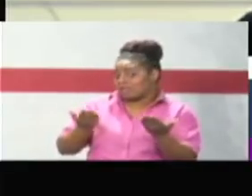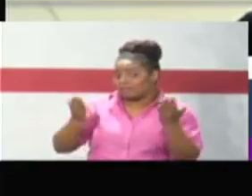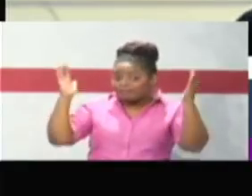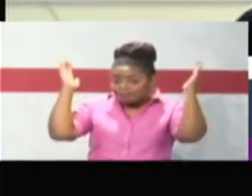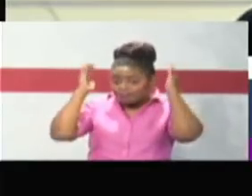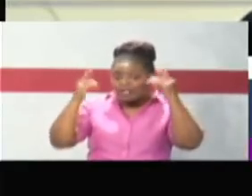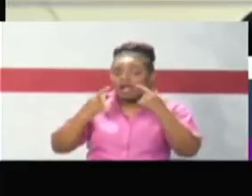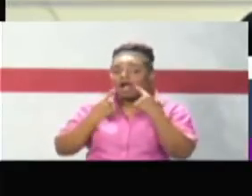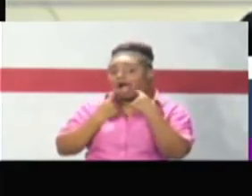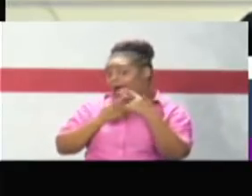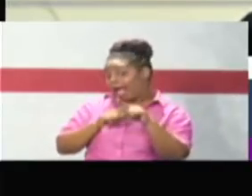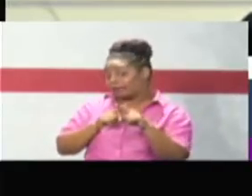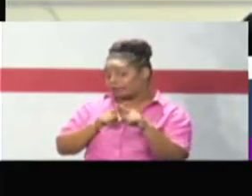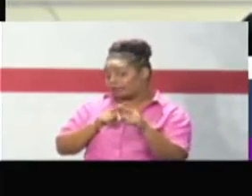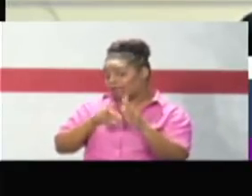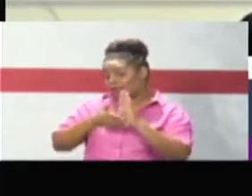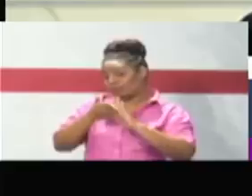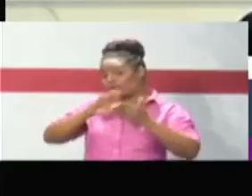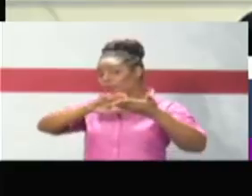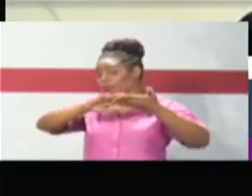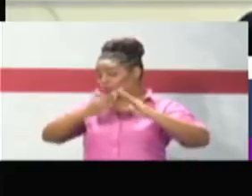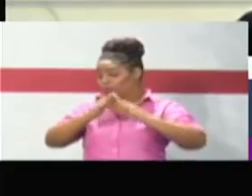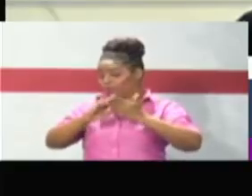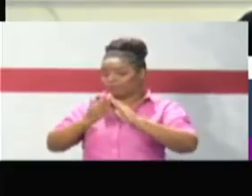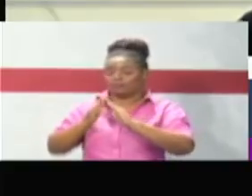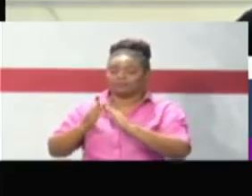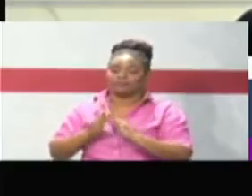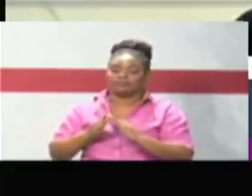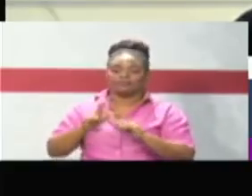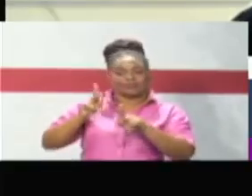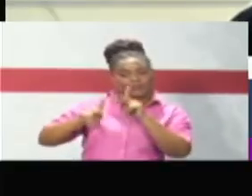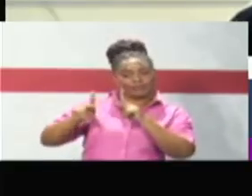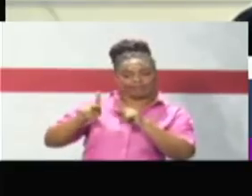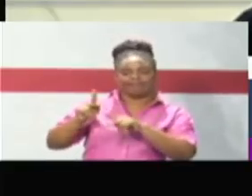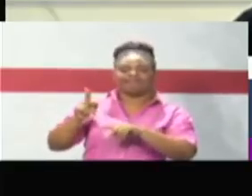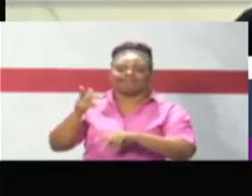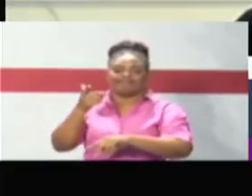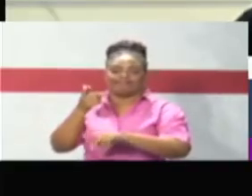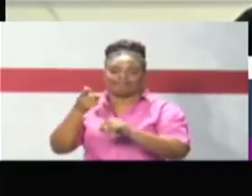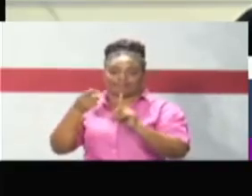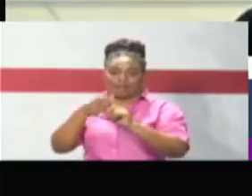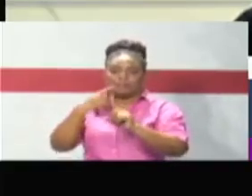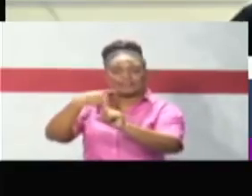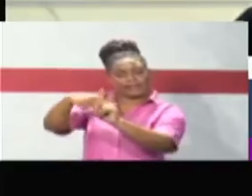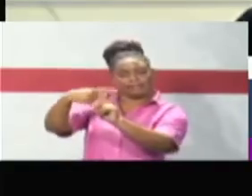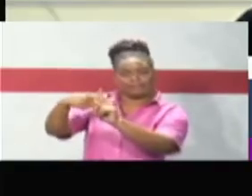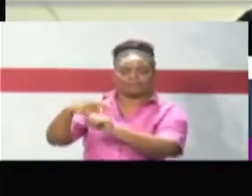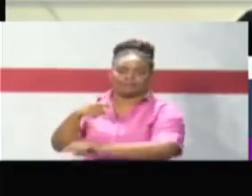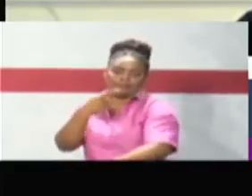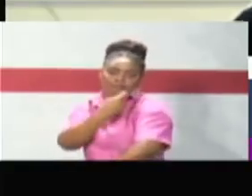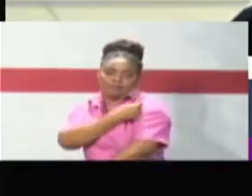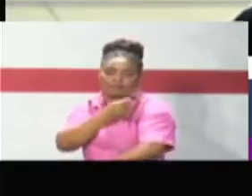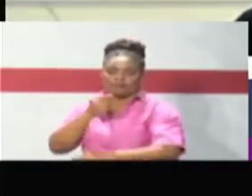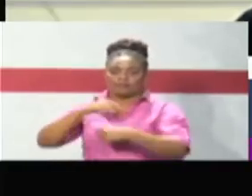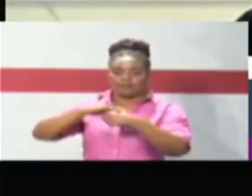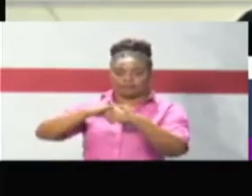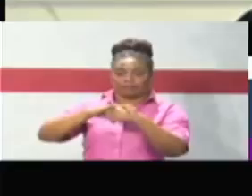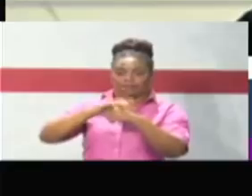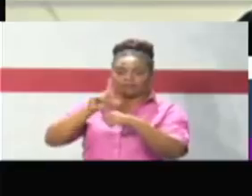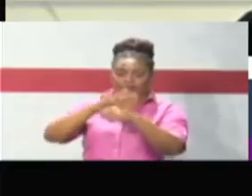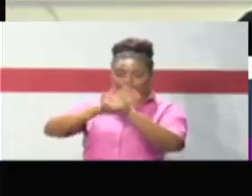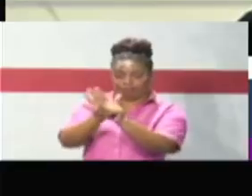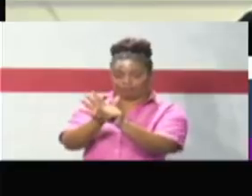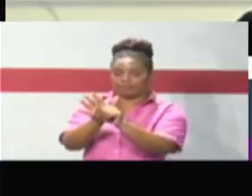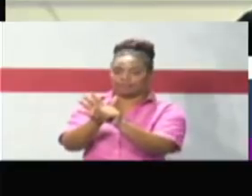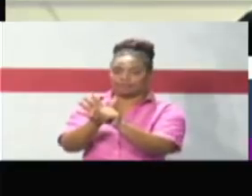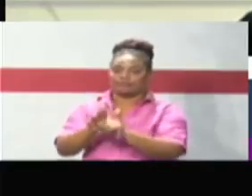cases, persons who tested positive for COVID-19, are they also tested for the Delta variant? I know as it stands that most of the testing